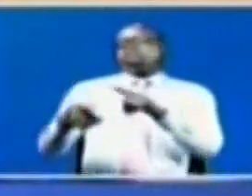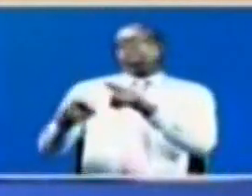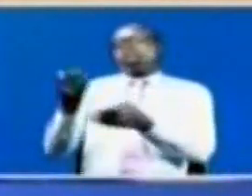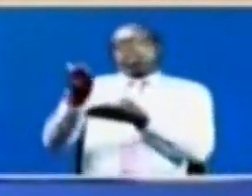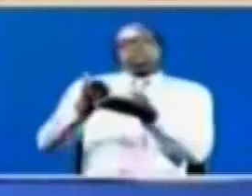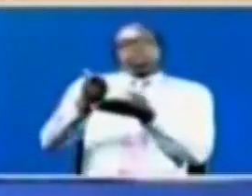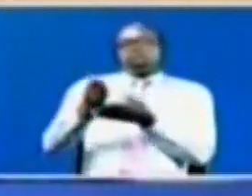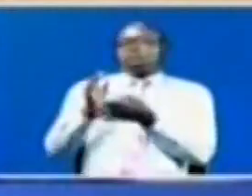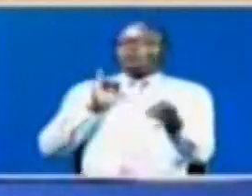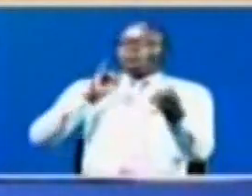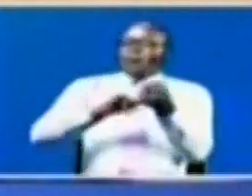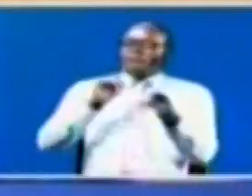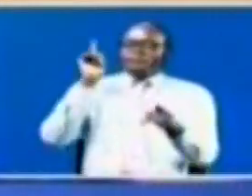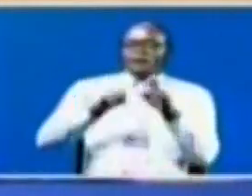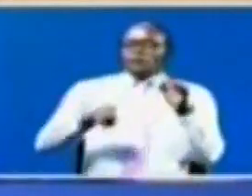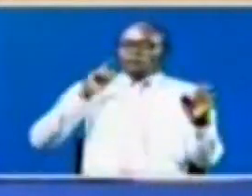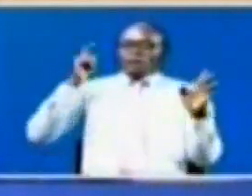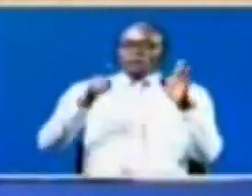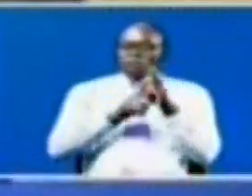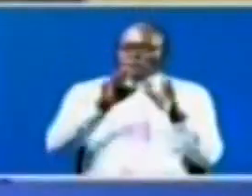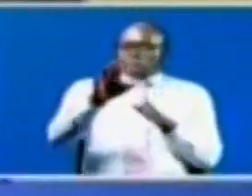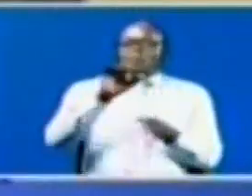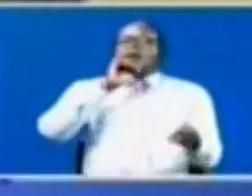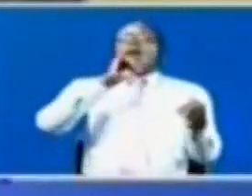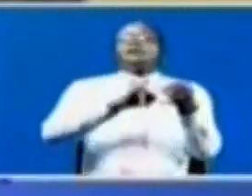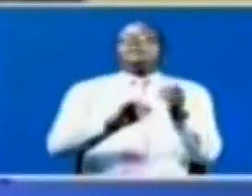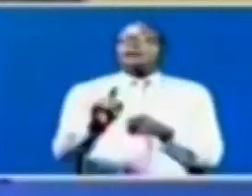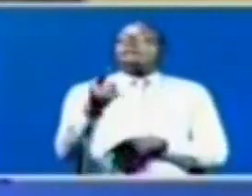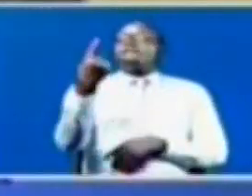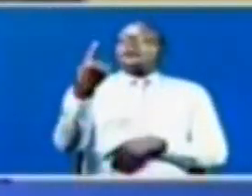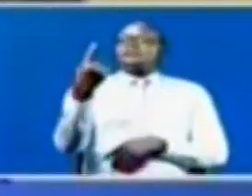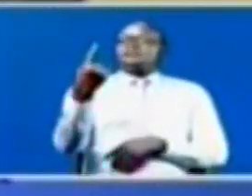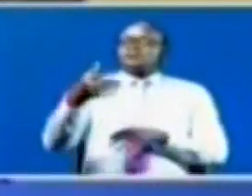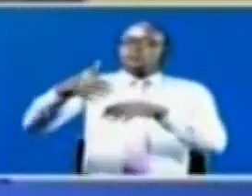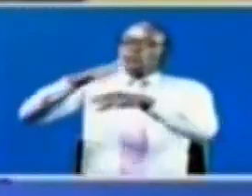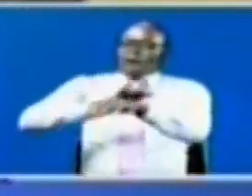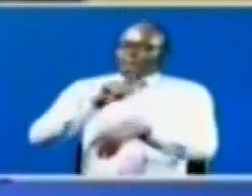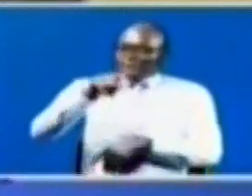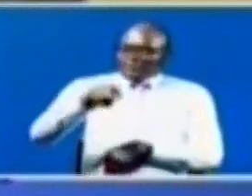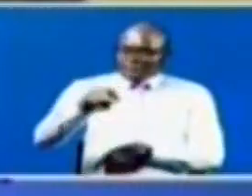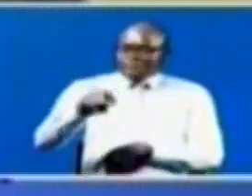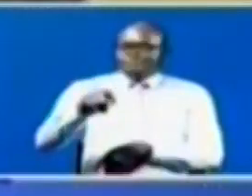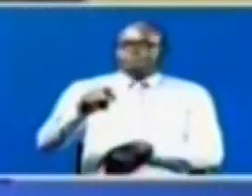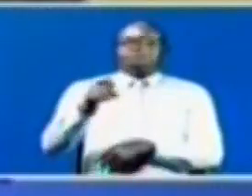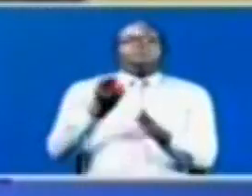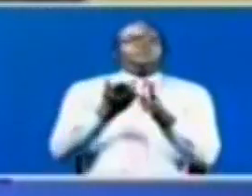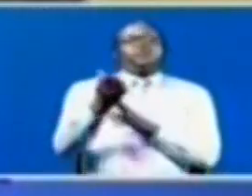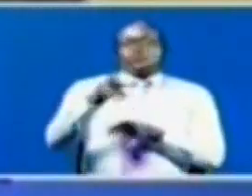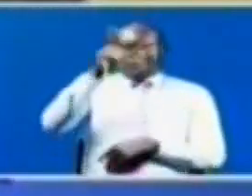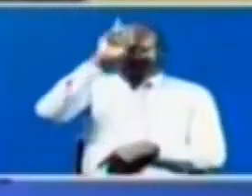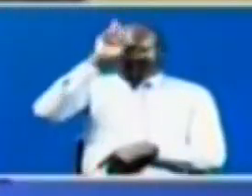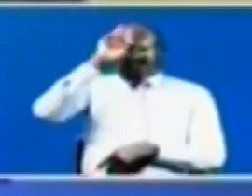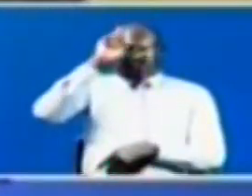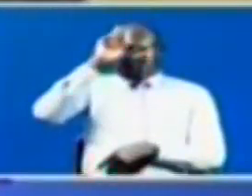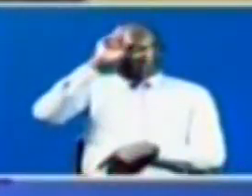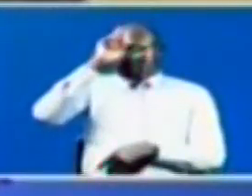wife could not even recognize him. The first step into covering up the heinous murder in the hands of a protector of life and